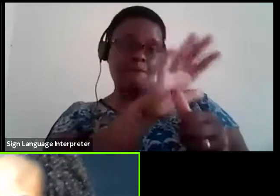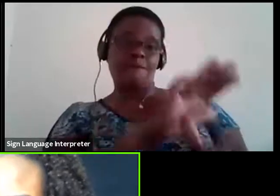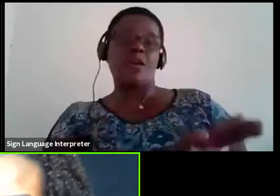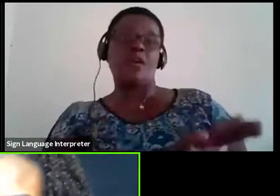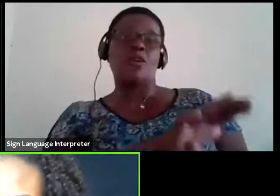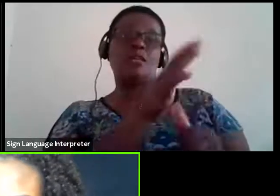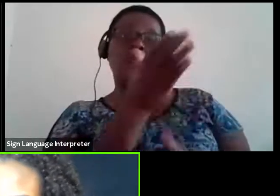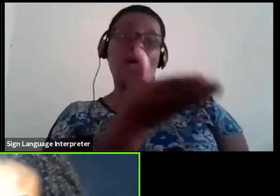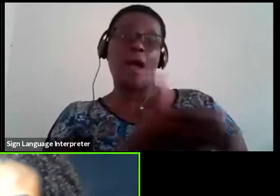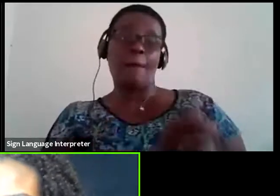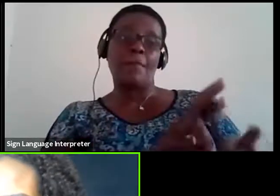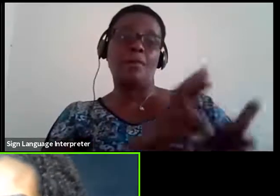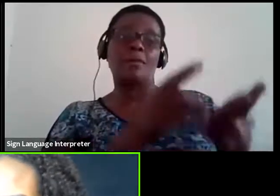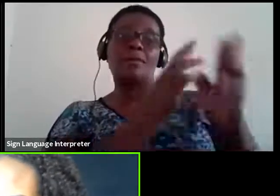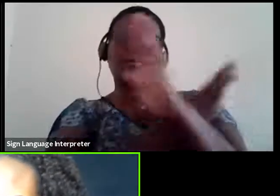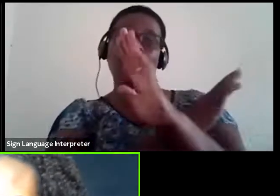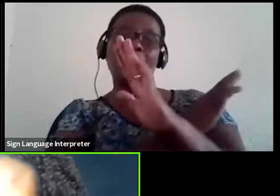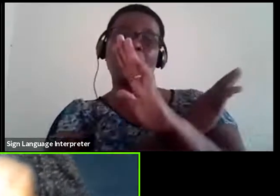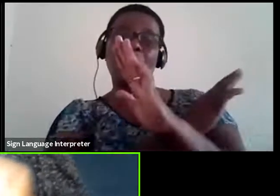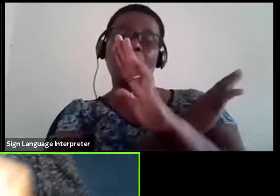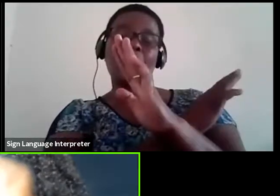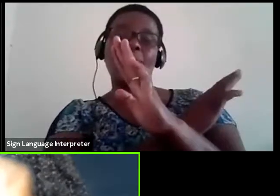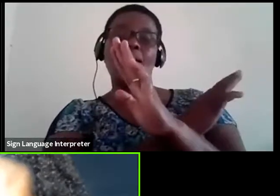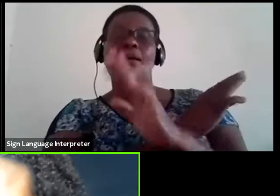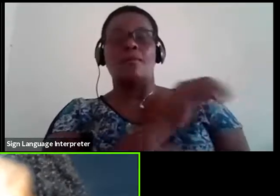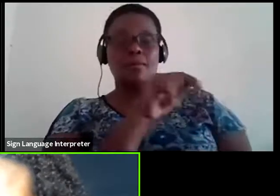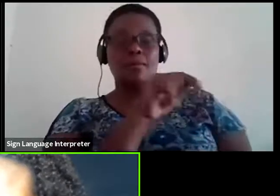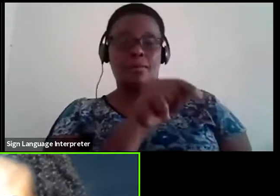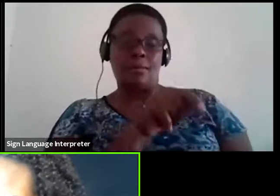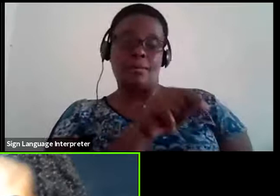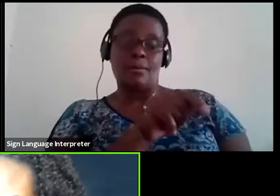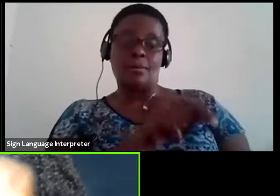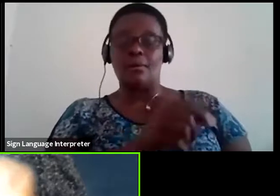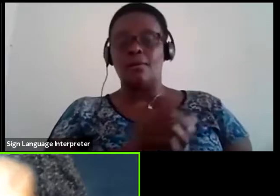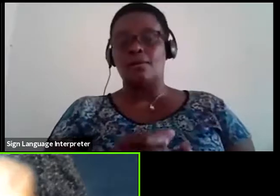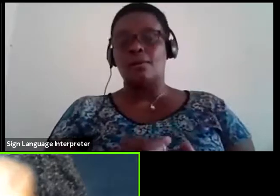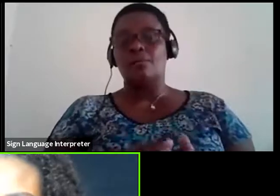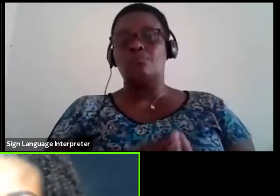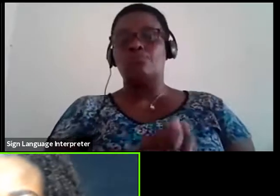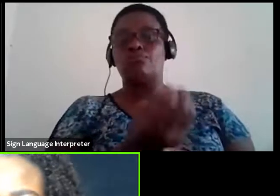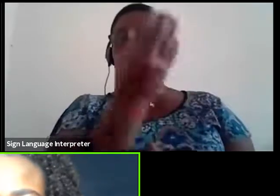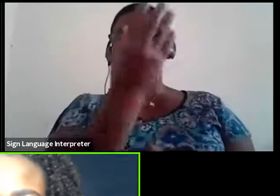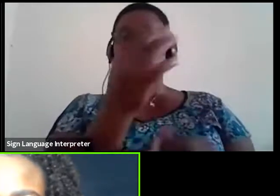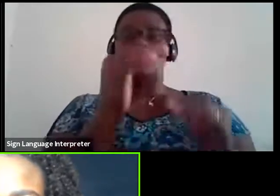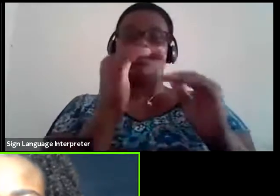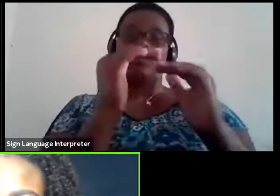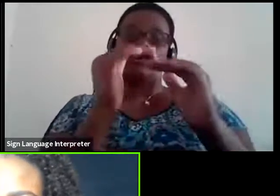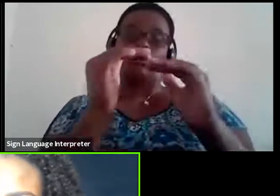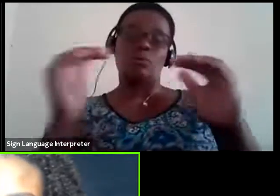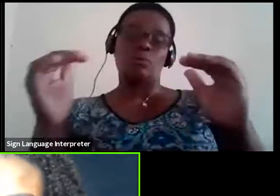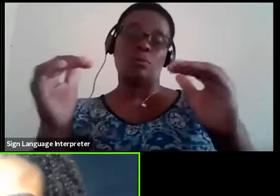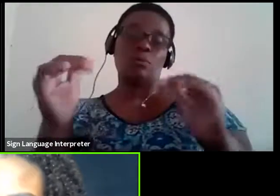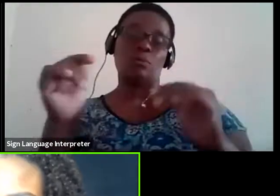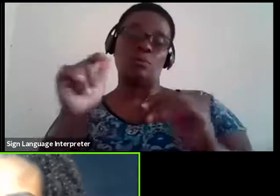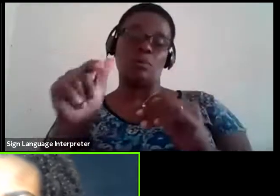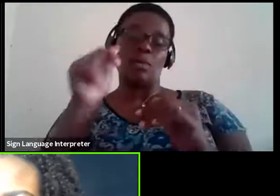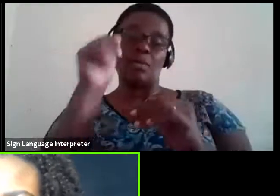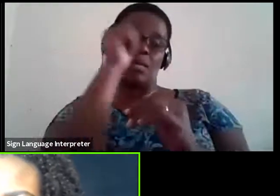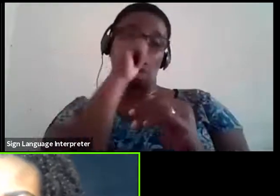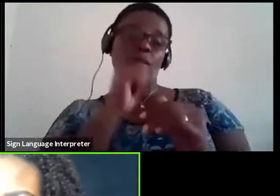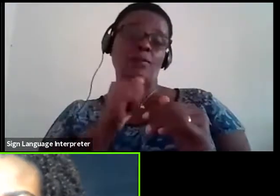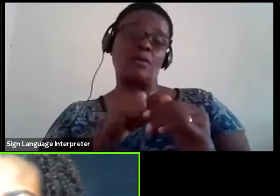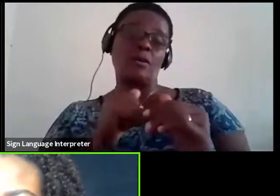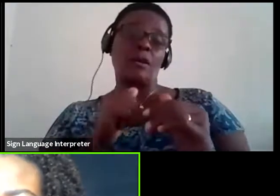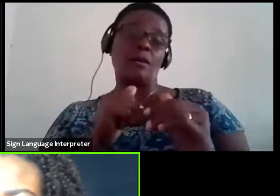have to come to a case manager that's within, Southern Africa, or someone close to you. And then within our partners, we